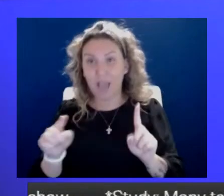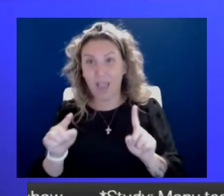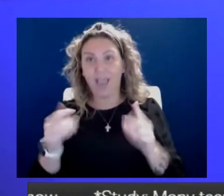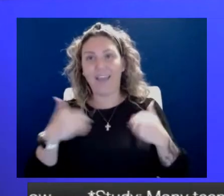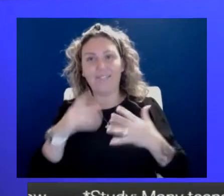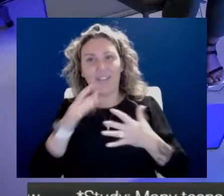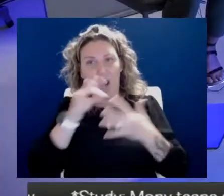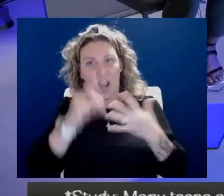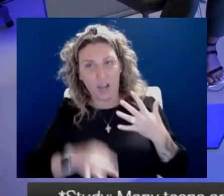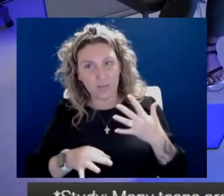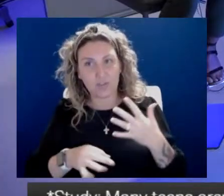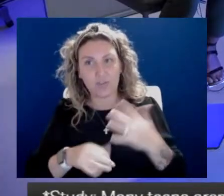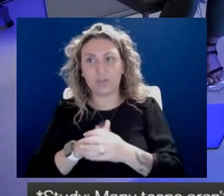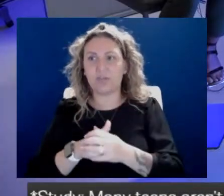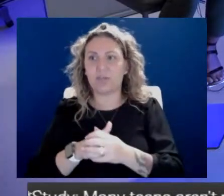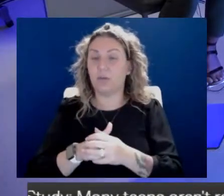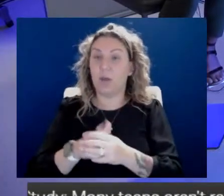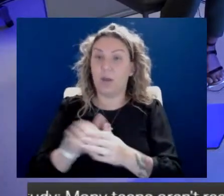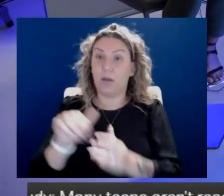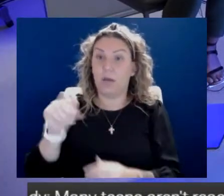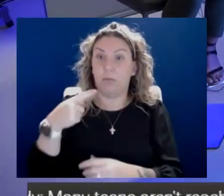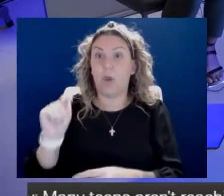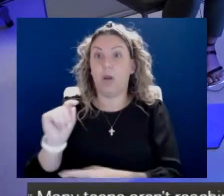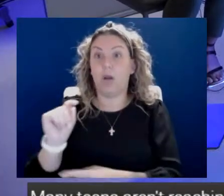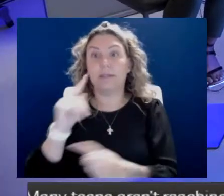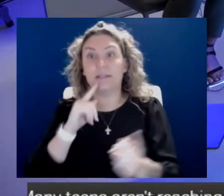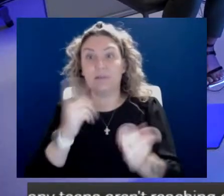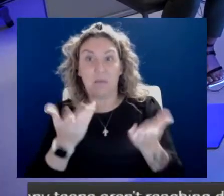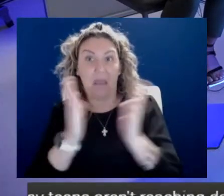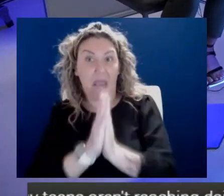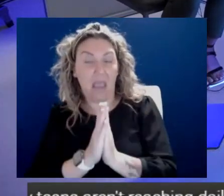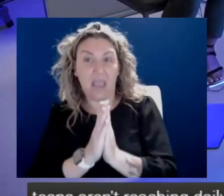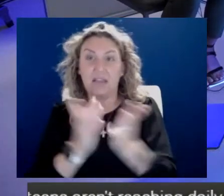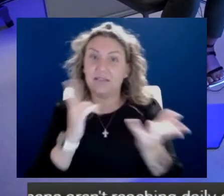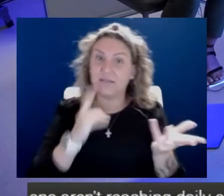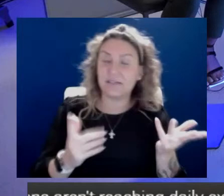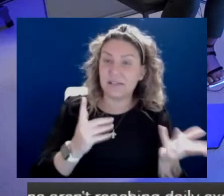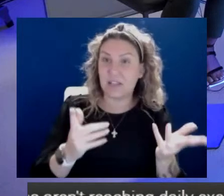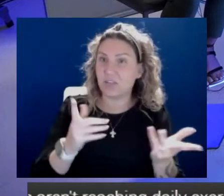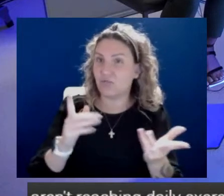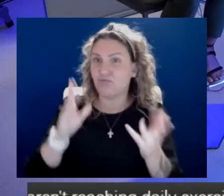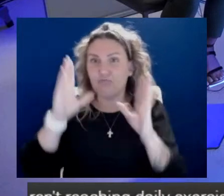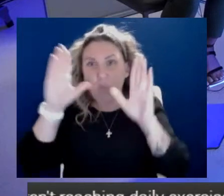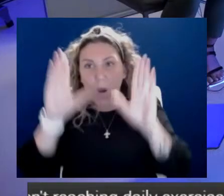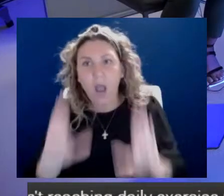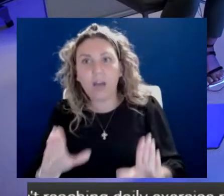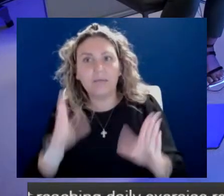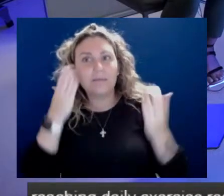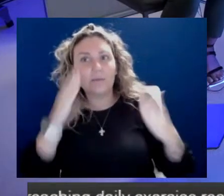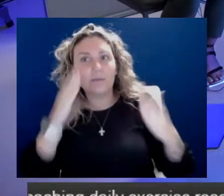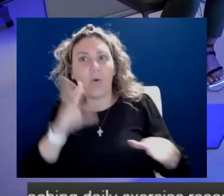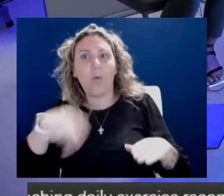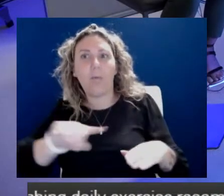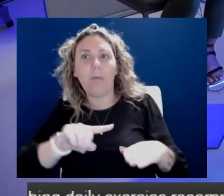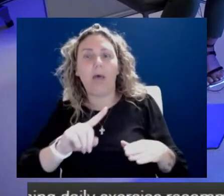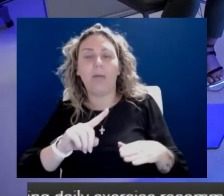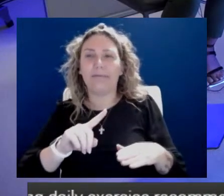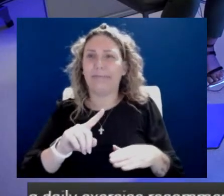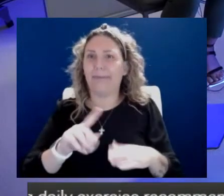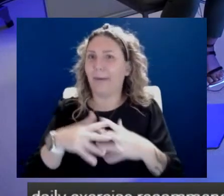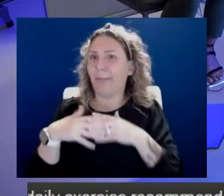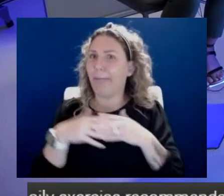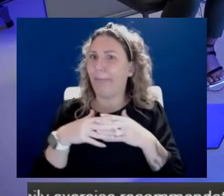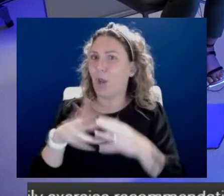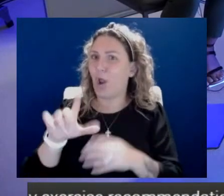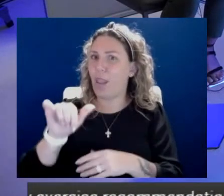with Well, Hope they probably Lodge. said apartments because they didn't know about the Hope Lodge. So that's what I think is great. These are these are places that people do not know about. And so when they ask the question, the